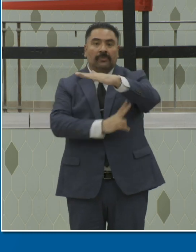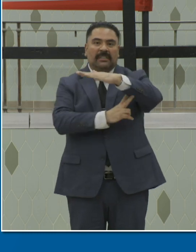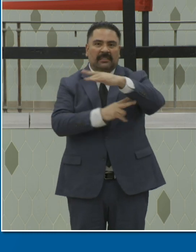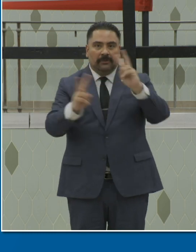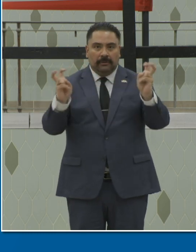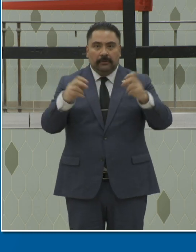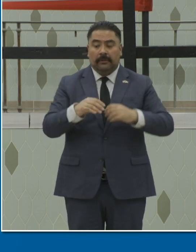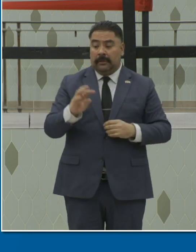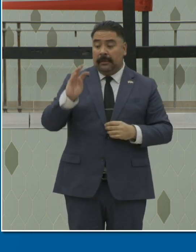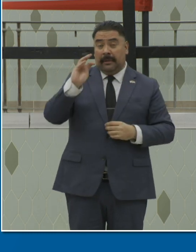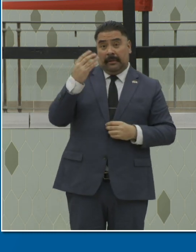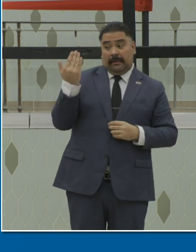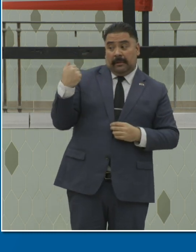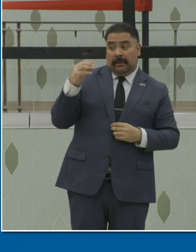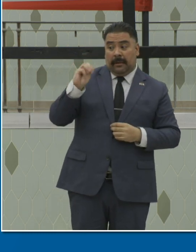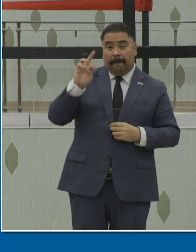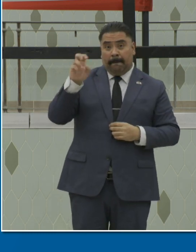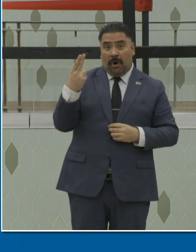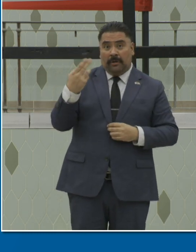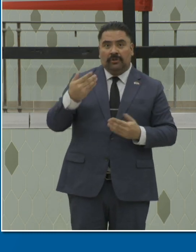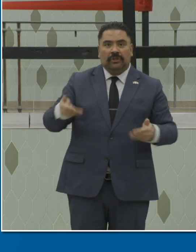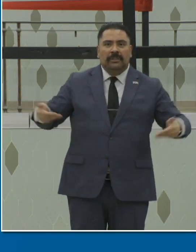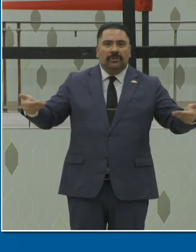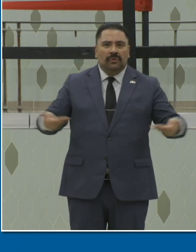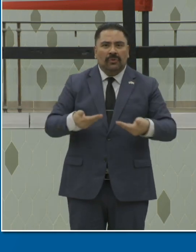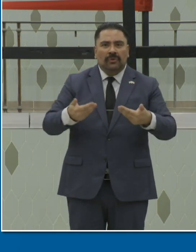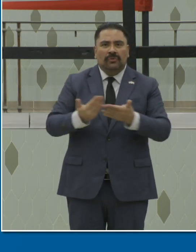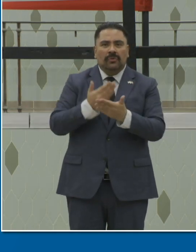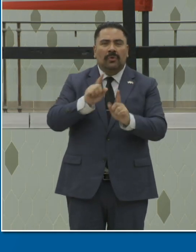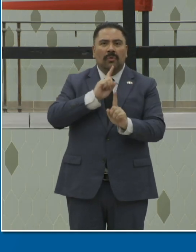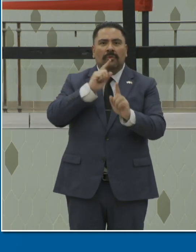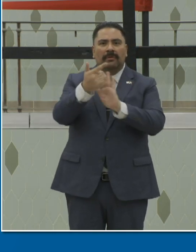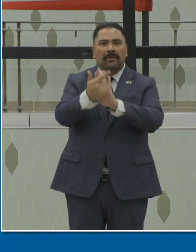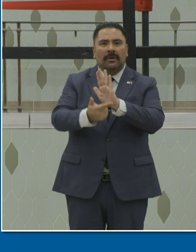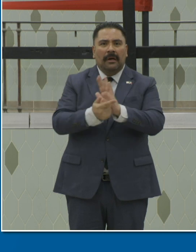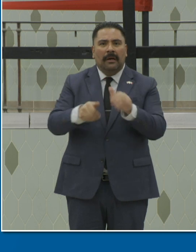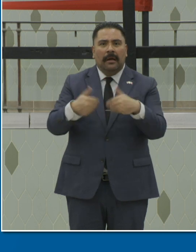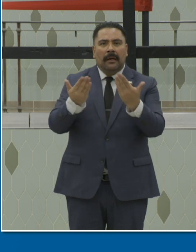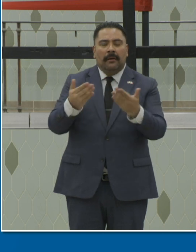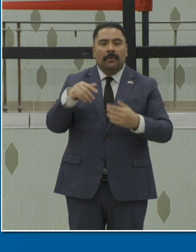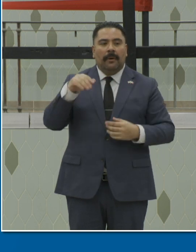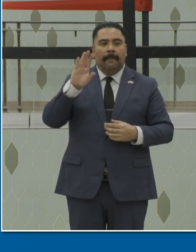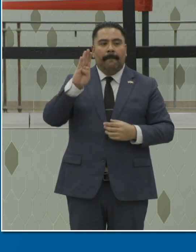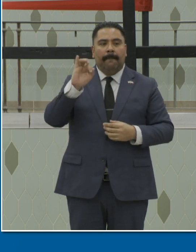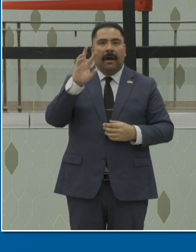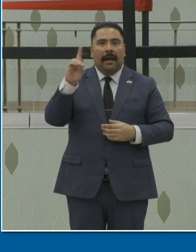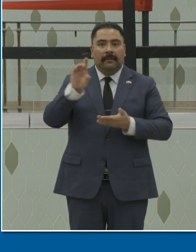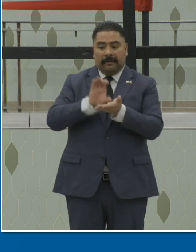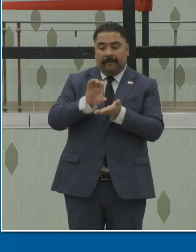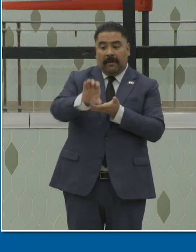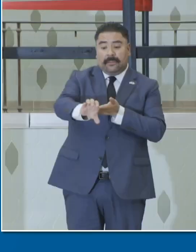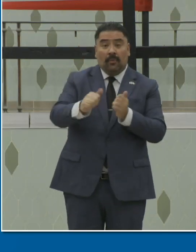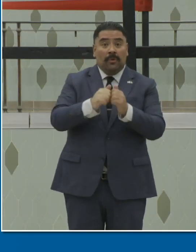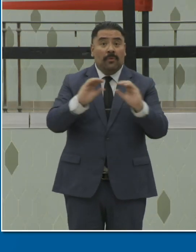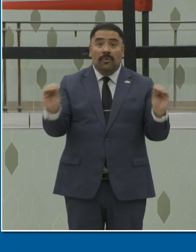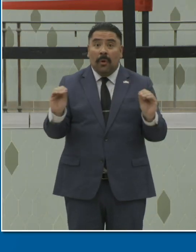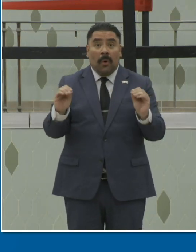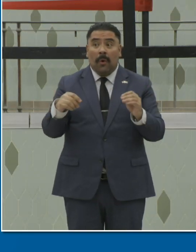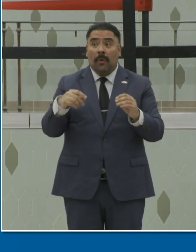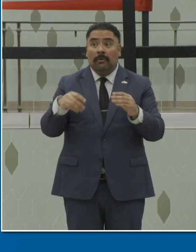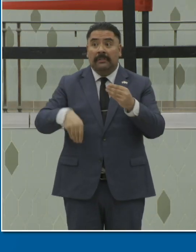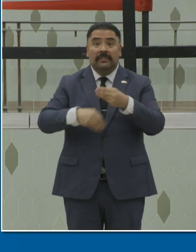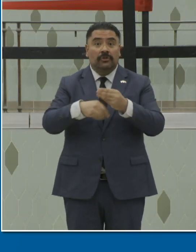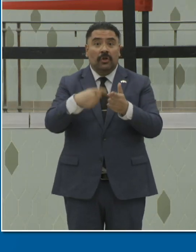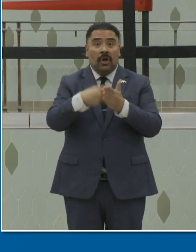In March, I introduced an ordinance to issue a $1.25 billion bond financed at no additional cost to